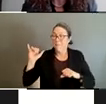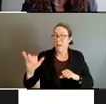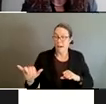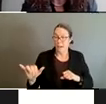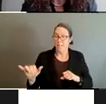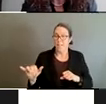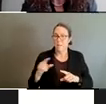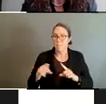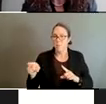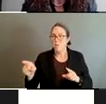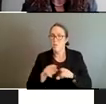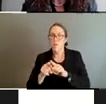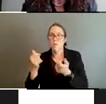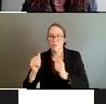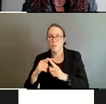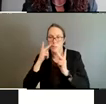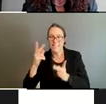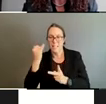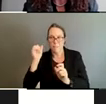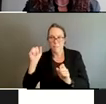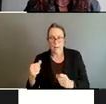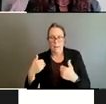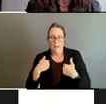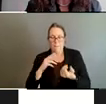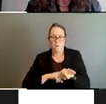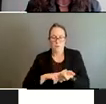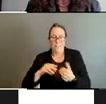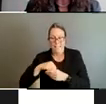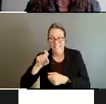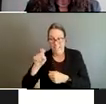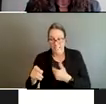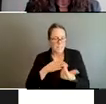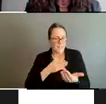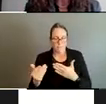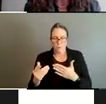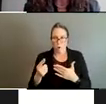her to see if we can find, you know, if she can find a hotel